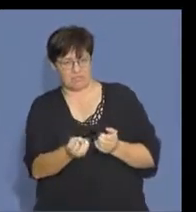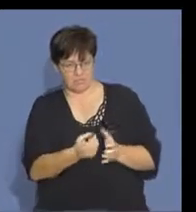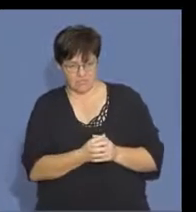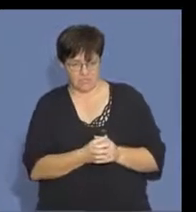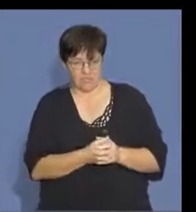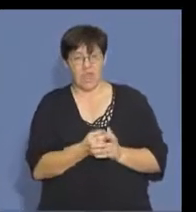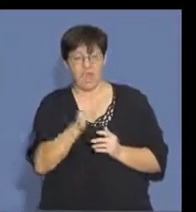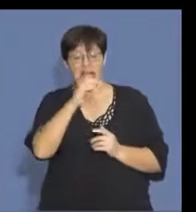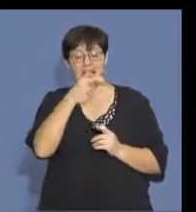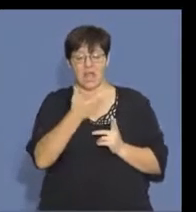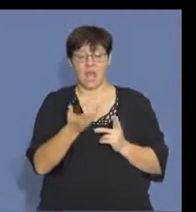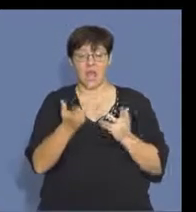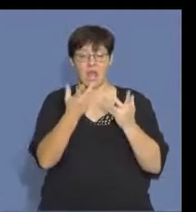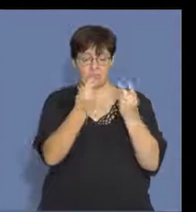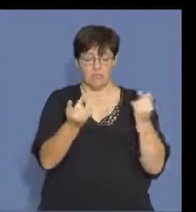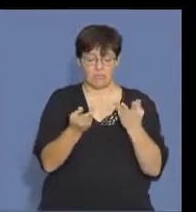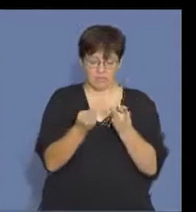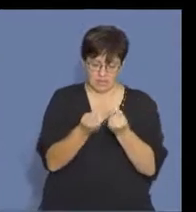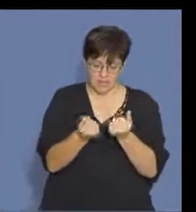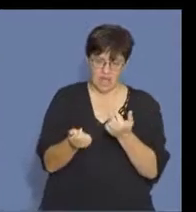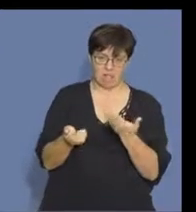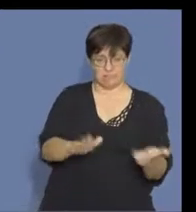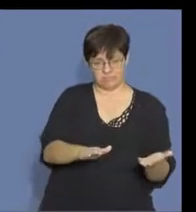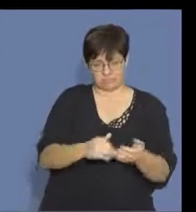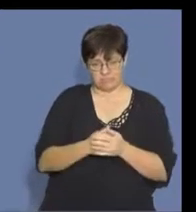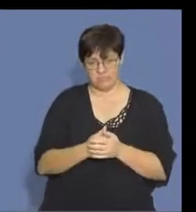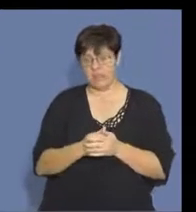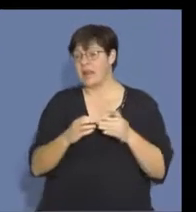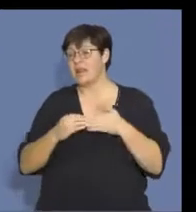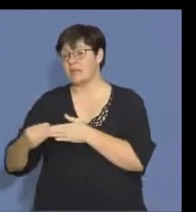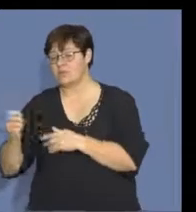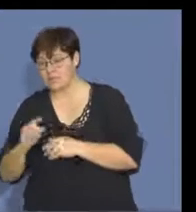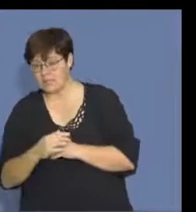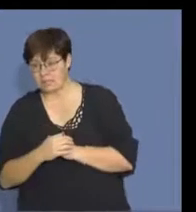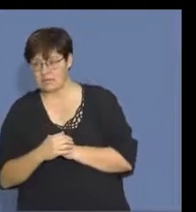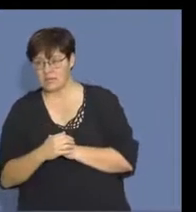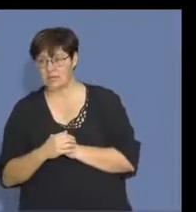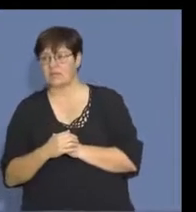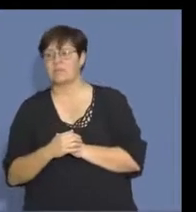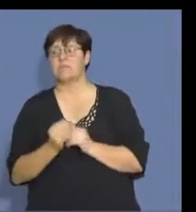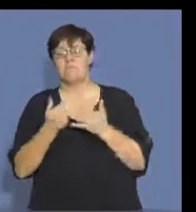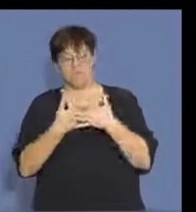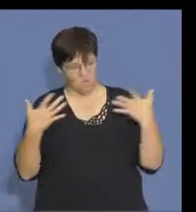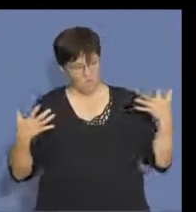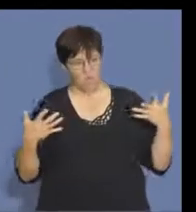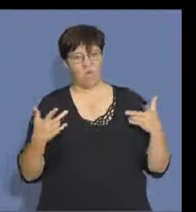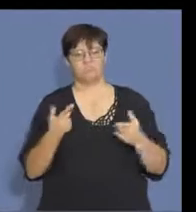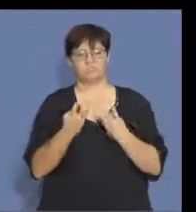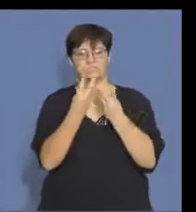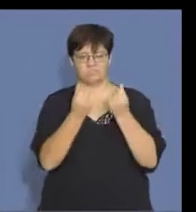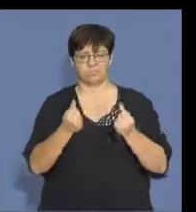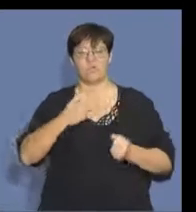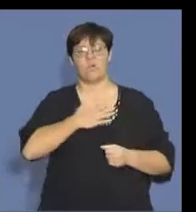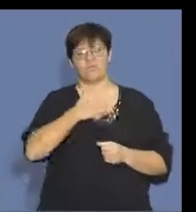algae die, they will decompose, and this decomposition leads to larger quantities of dissolved